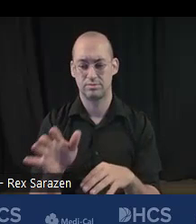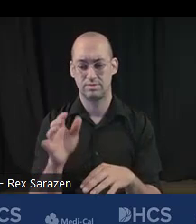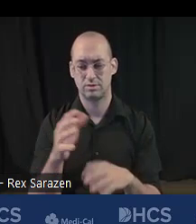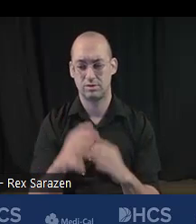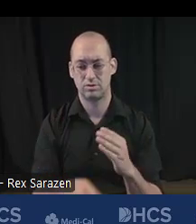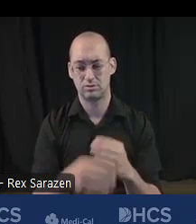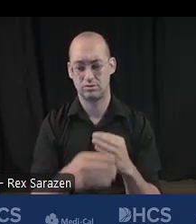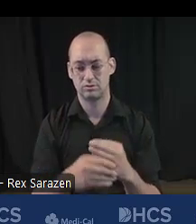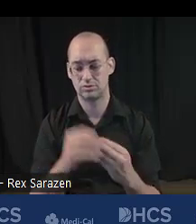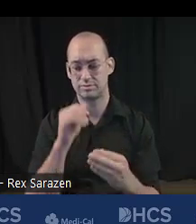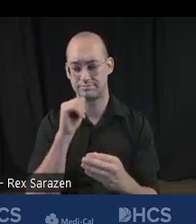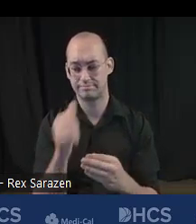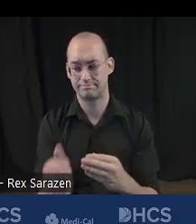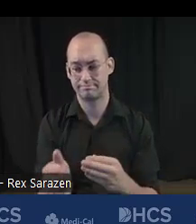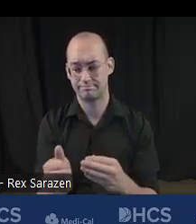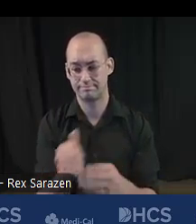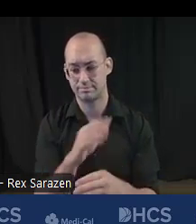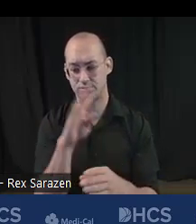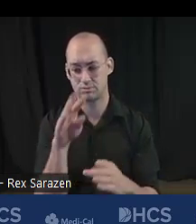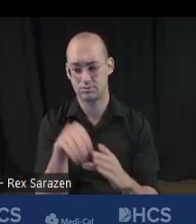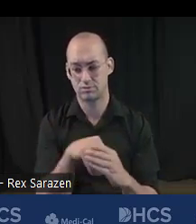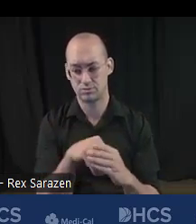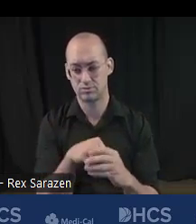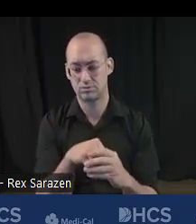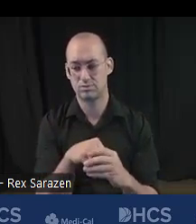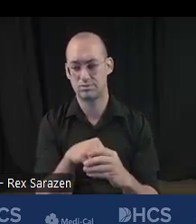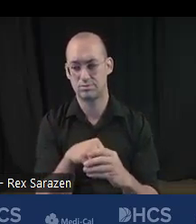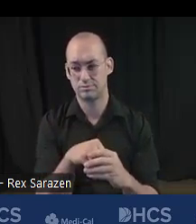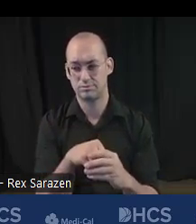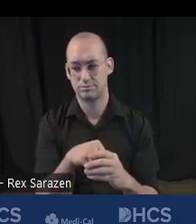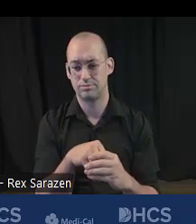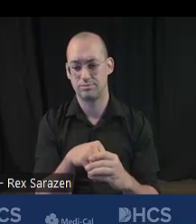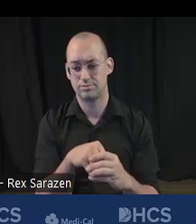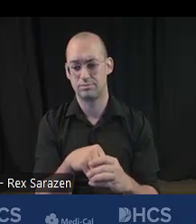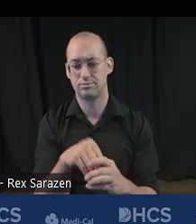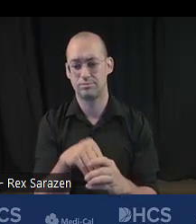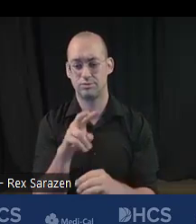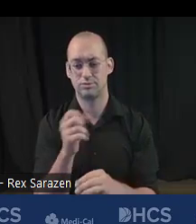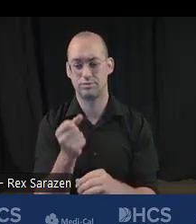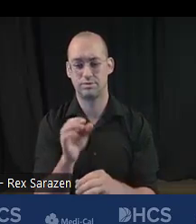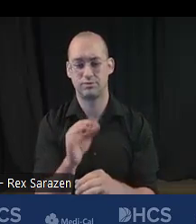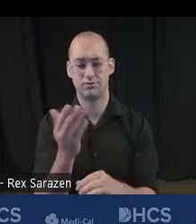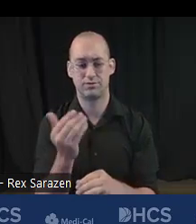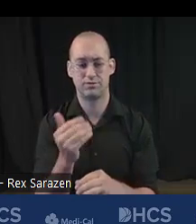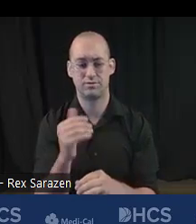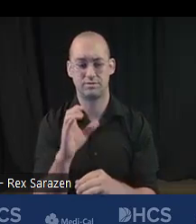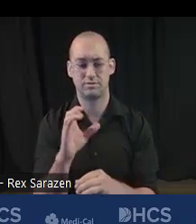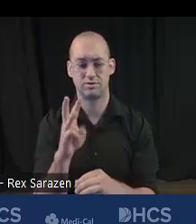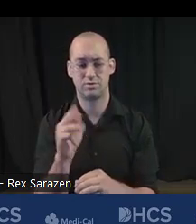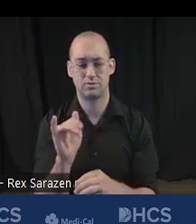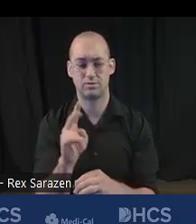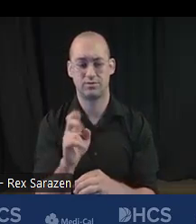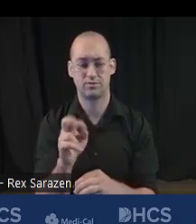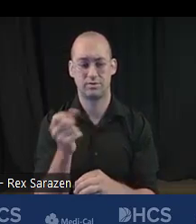doesn't include the 2 1915C waivers and